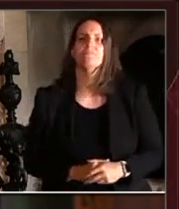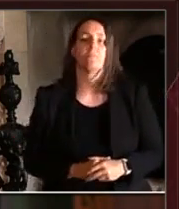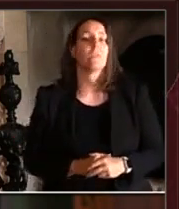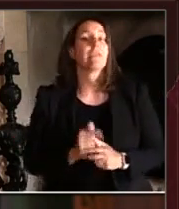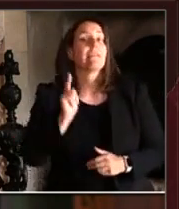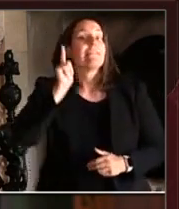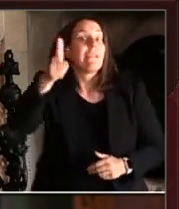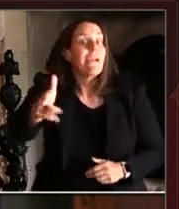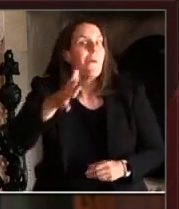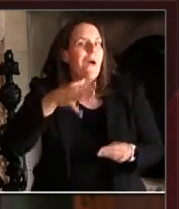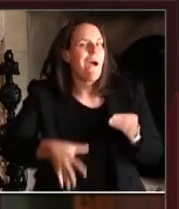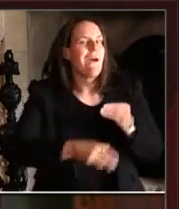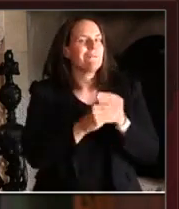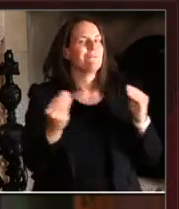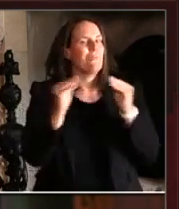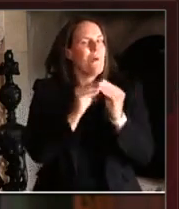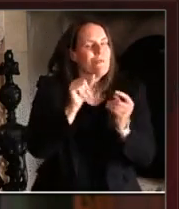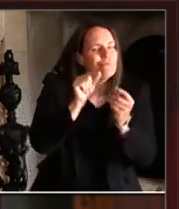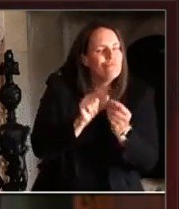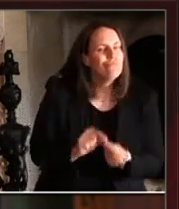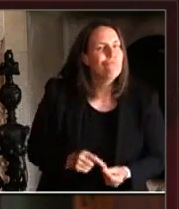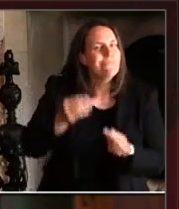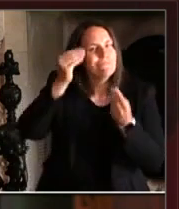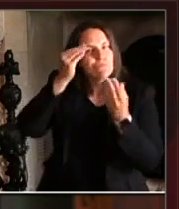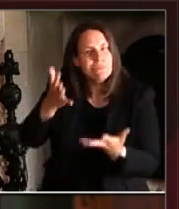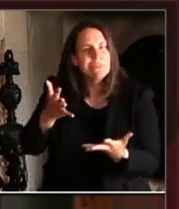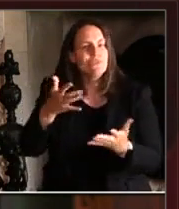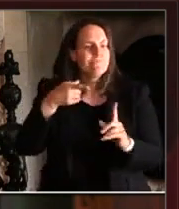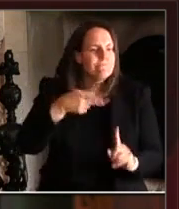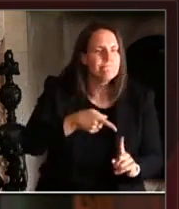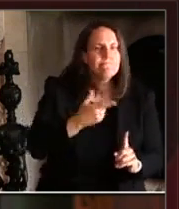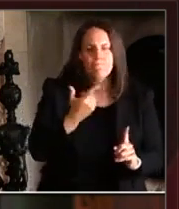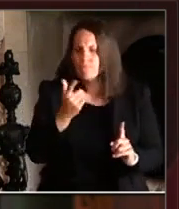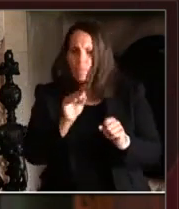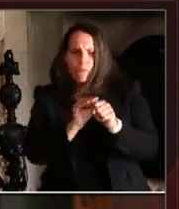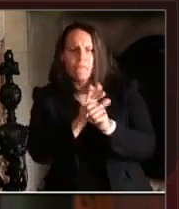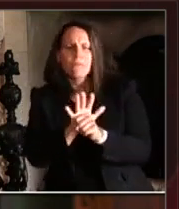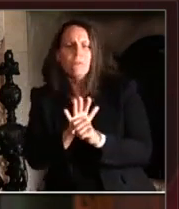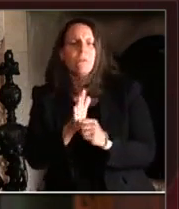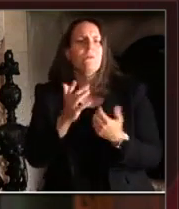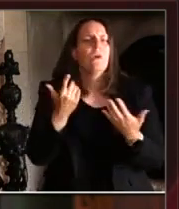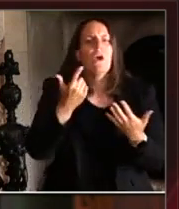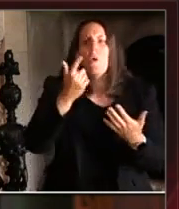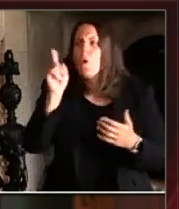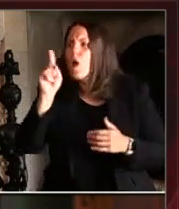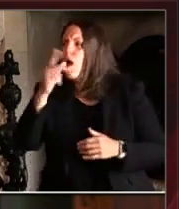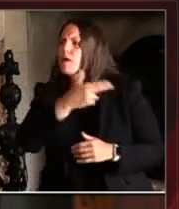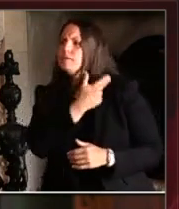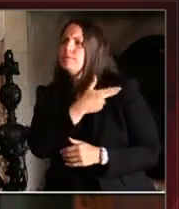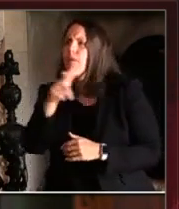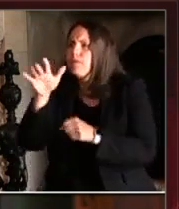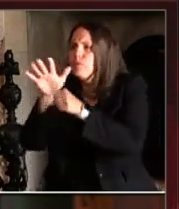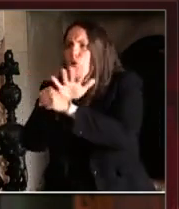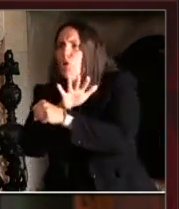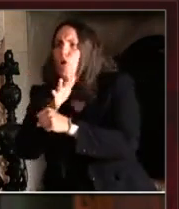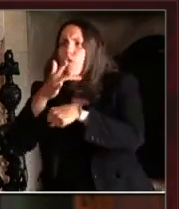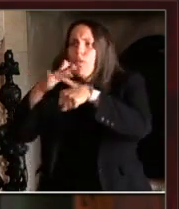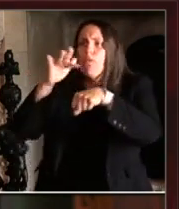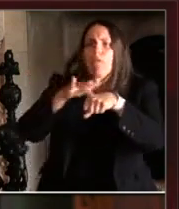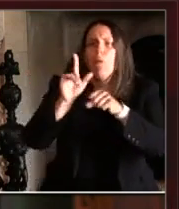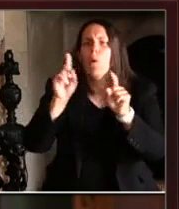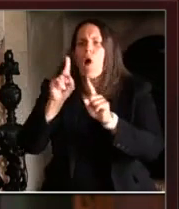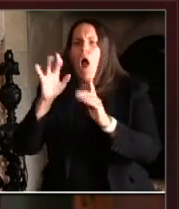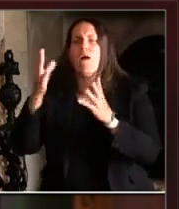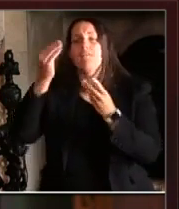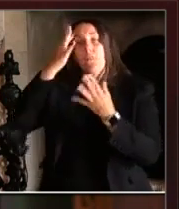things like disease surveillance, healthcare capacity, public health response in the counties and regions, similar to what we've